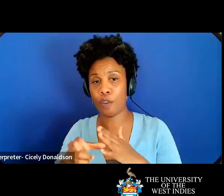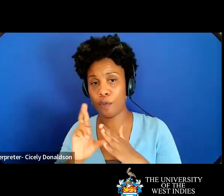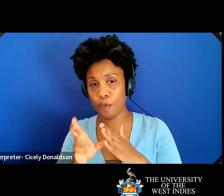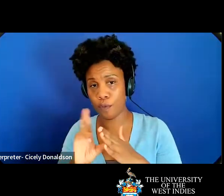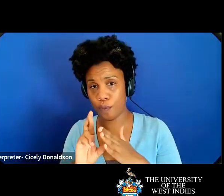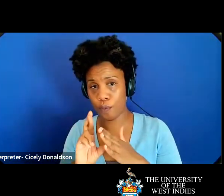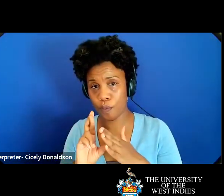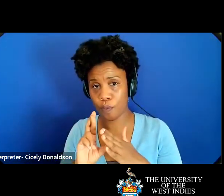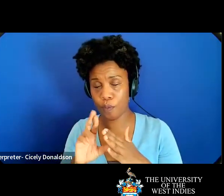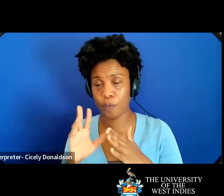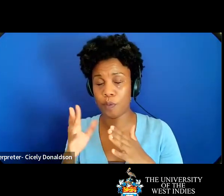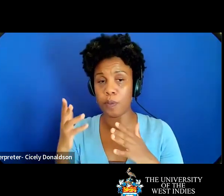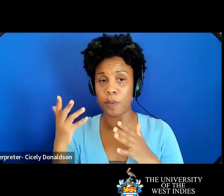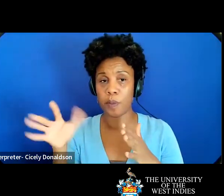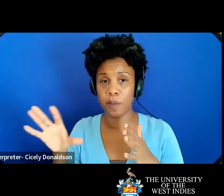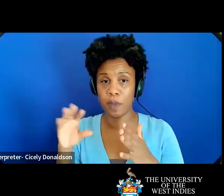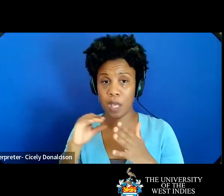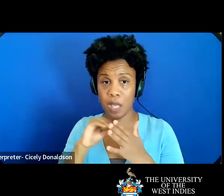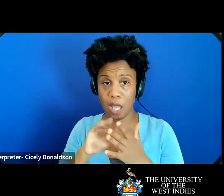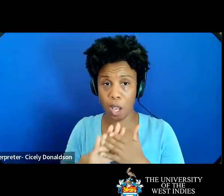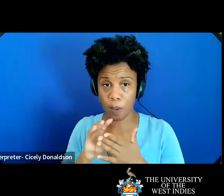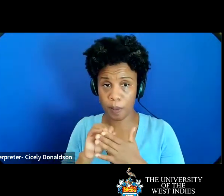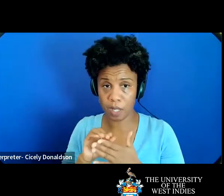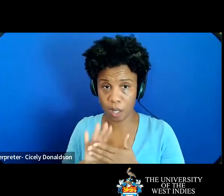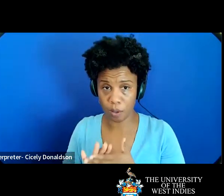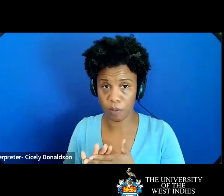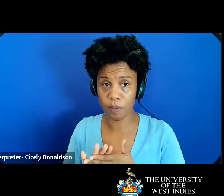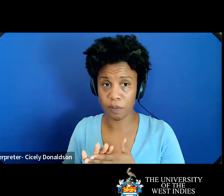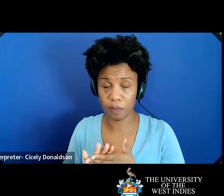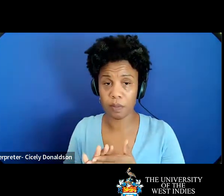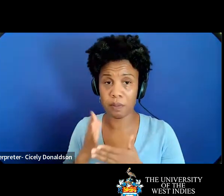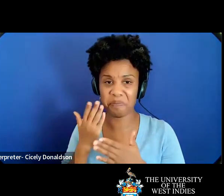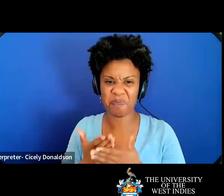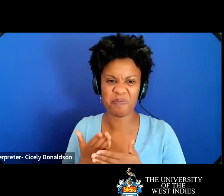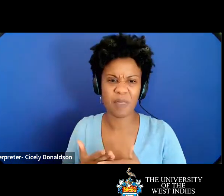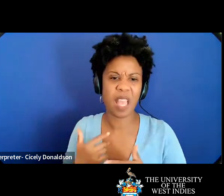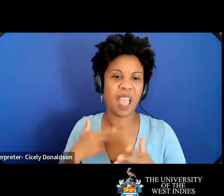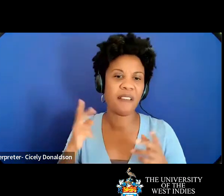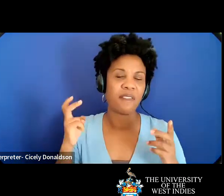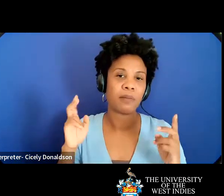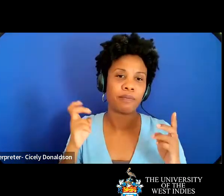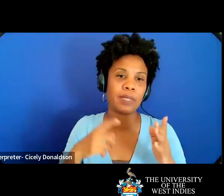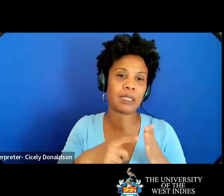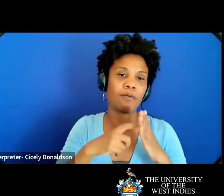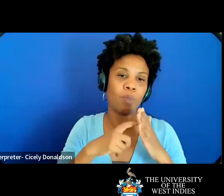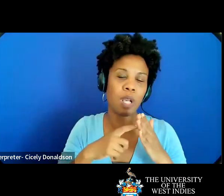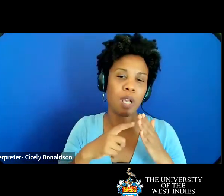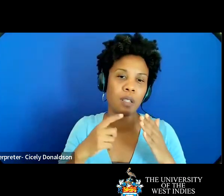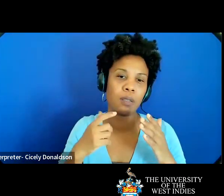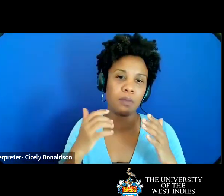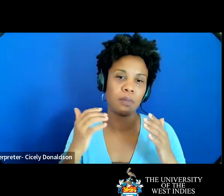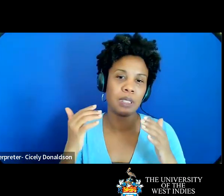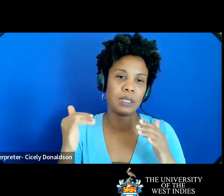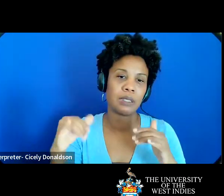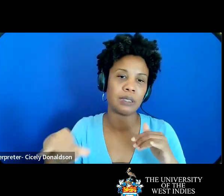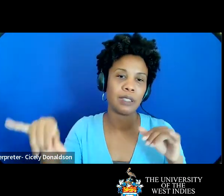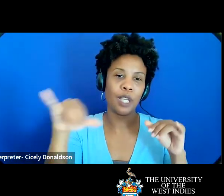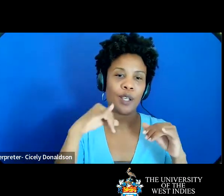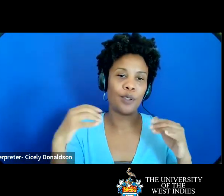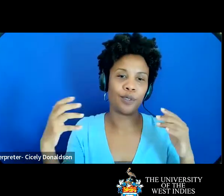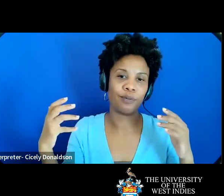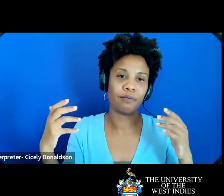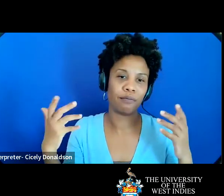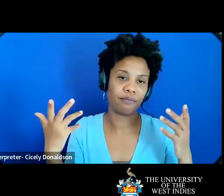documents that are peer reviewed, you have to make sure that they meet a particular standard based on what the